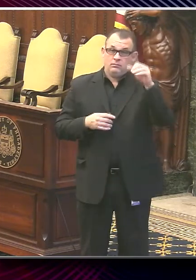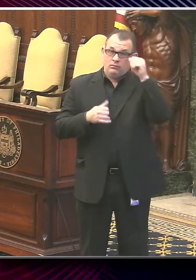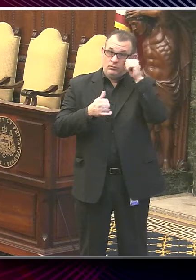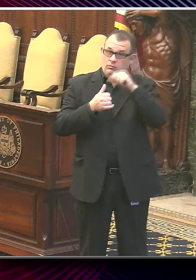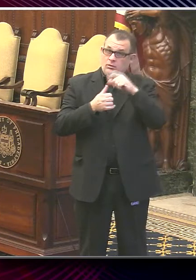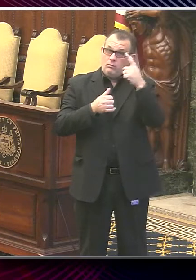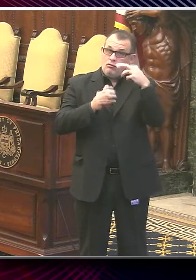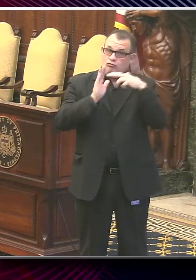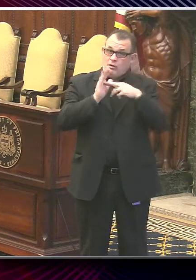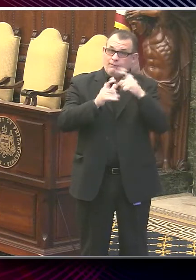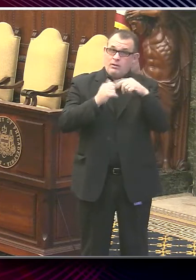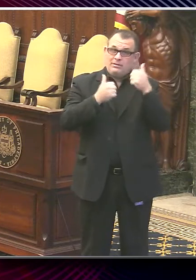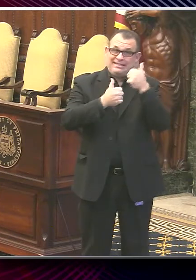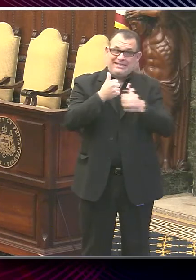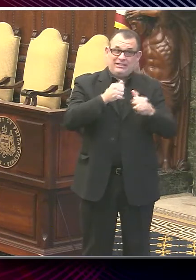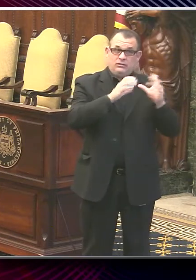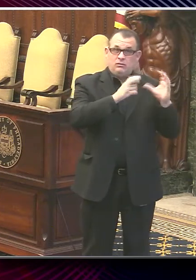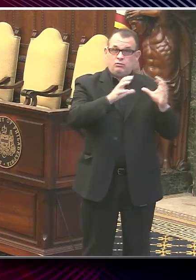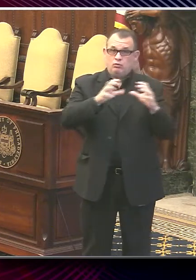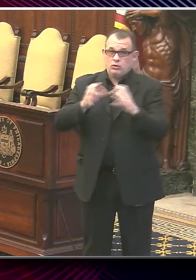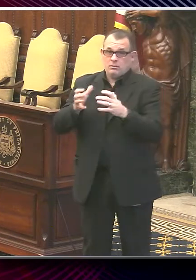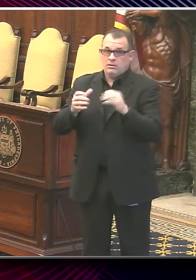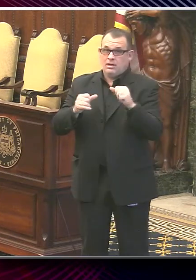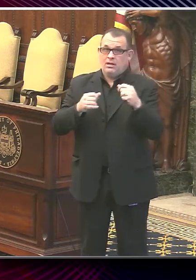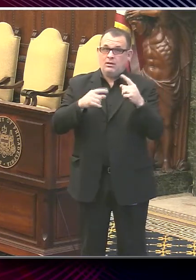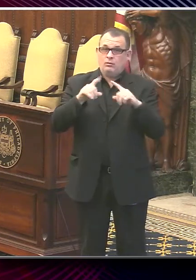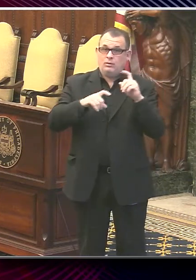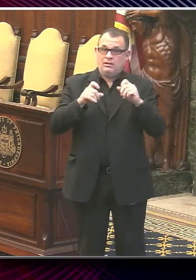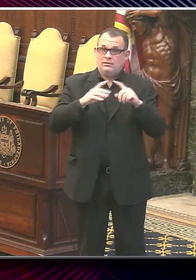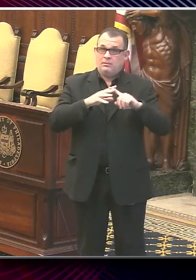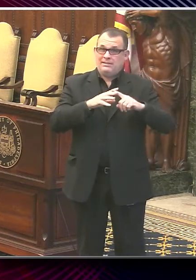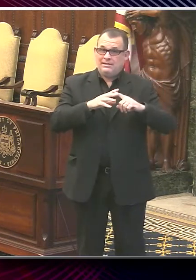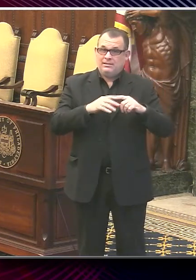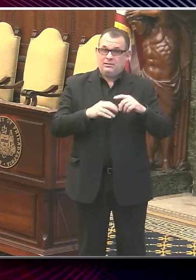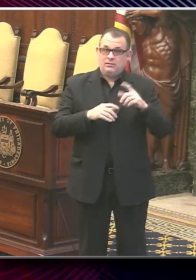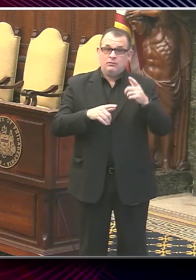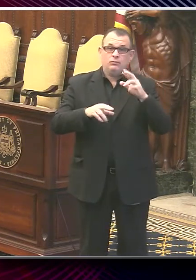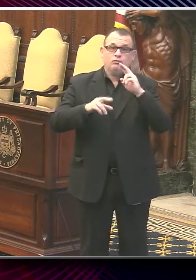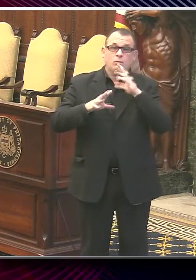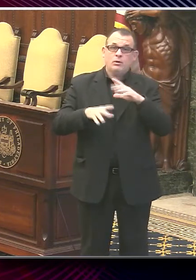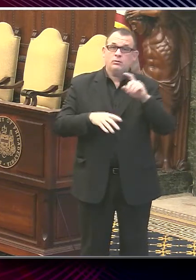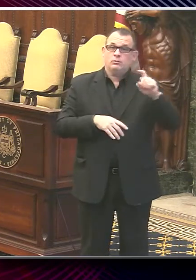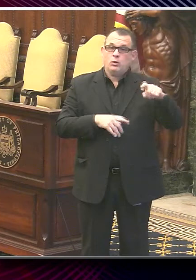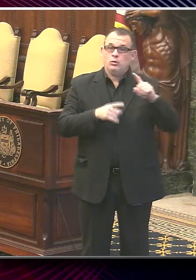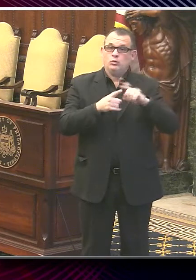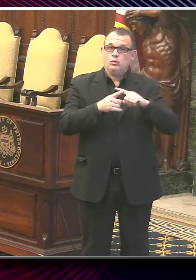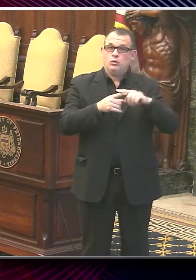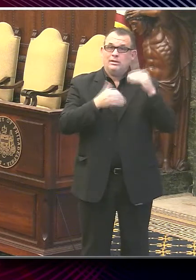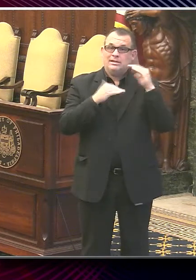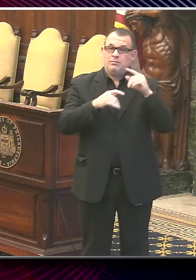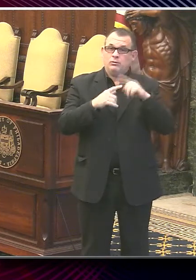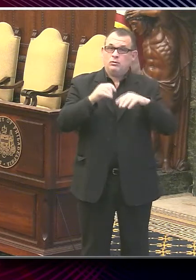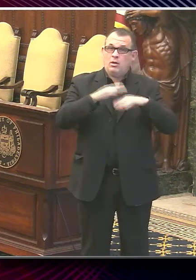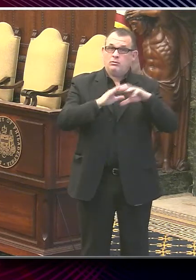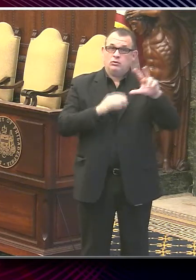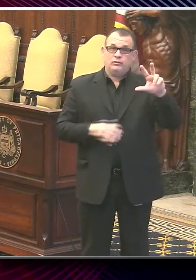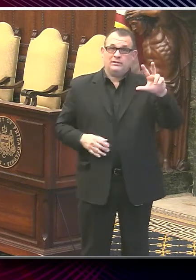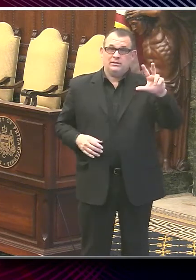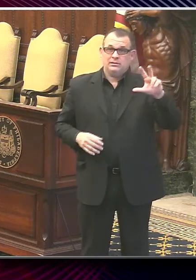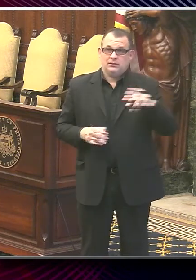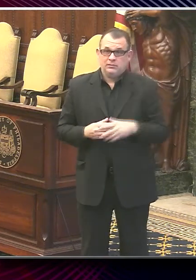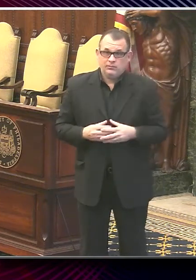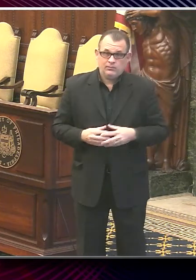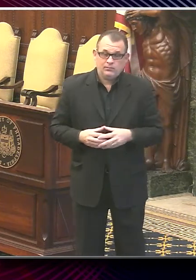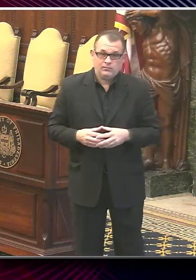is permitted to ask questions in the initial round, and reporters are asked to limit their questions to 3 or fewer. We